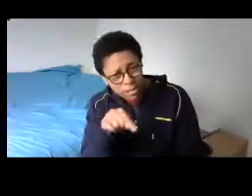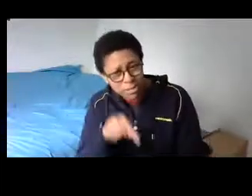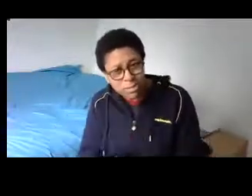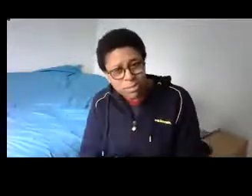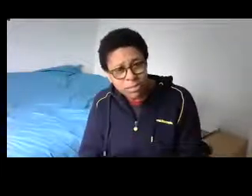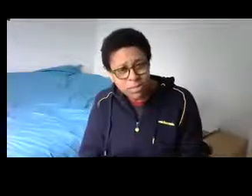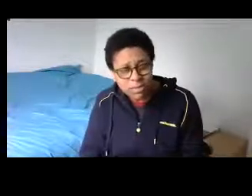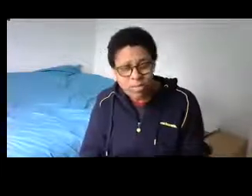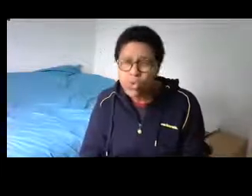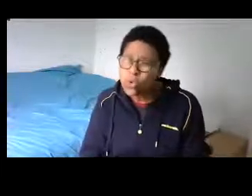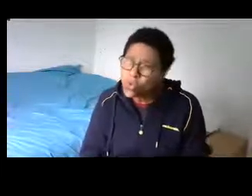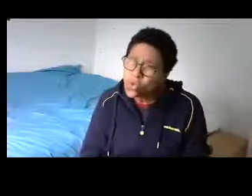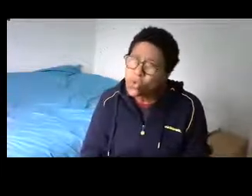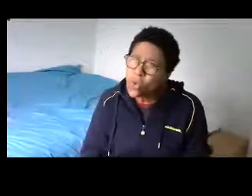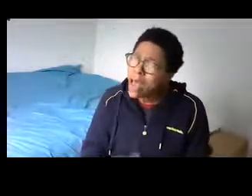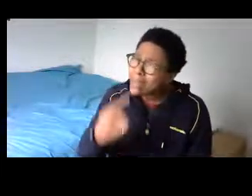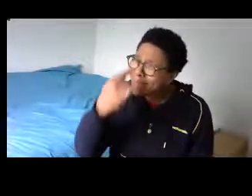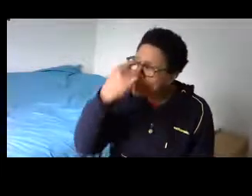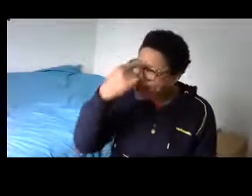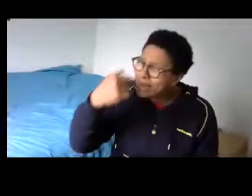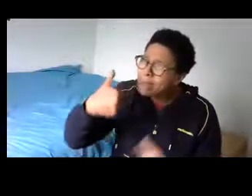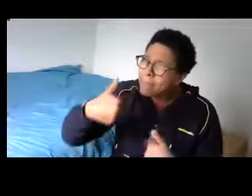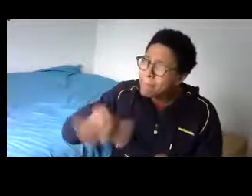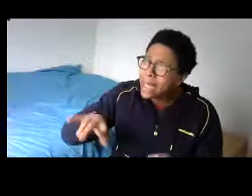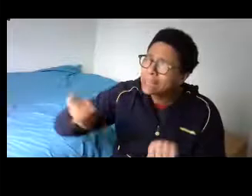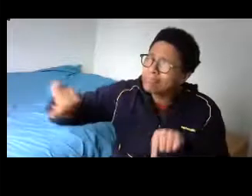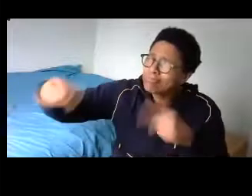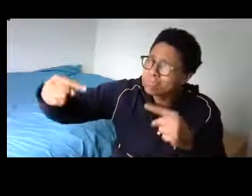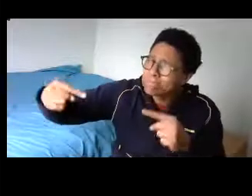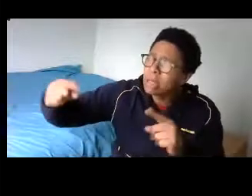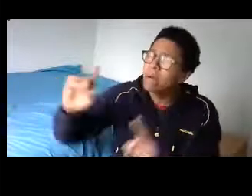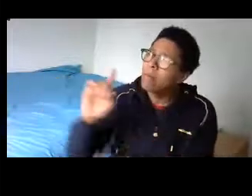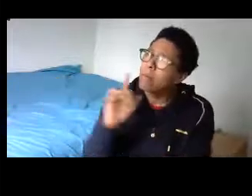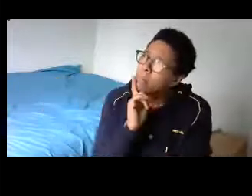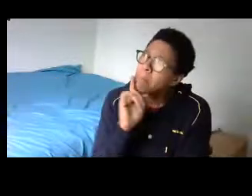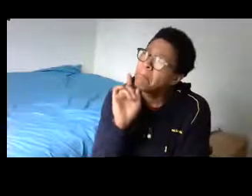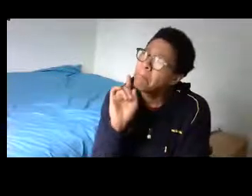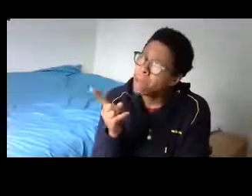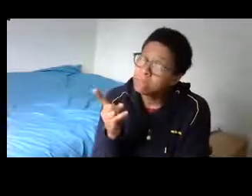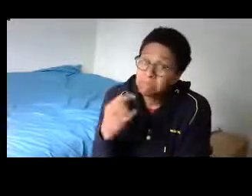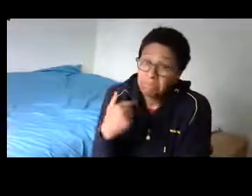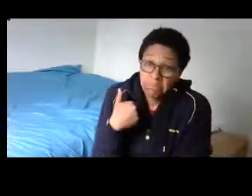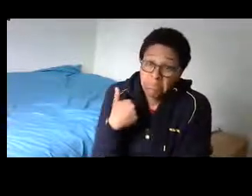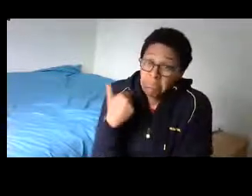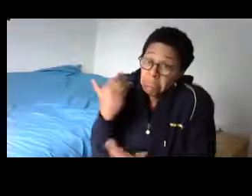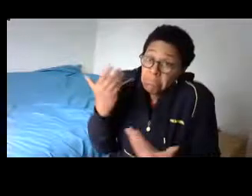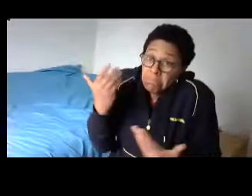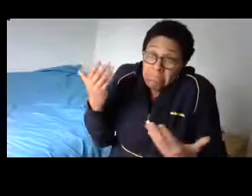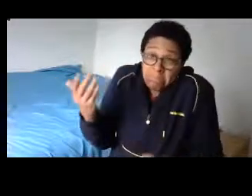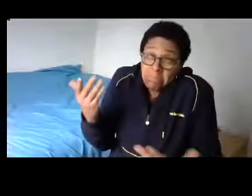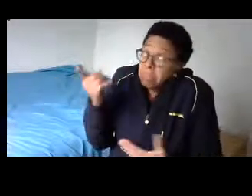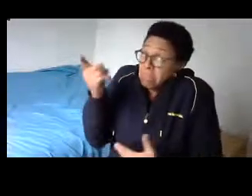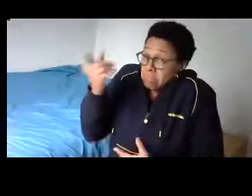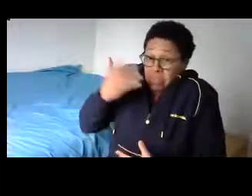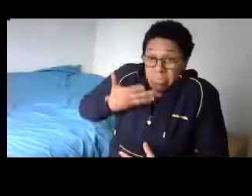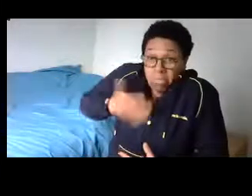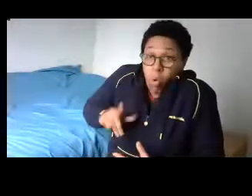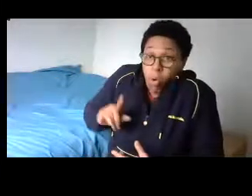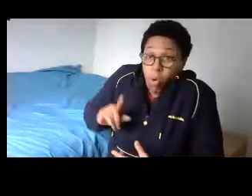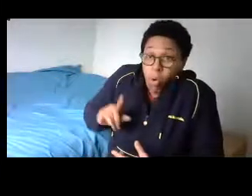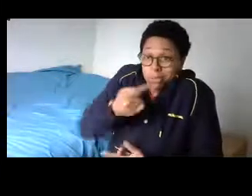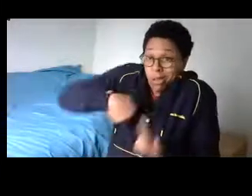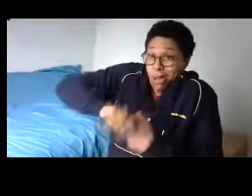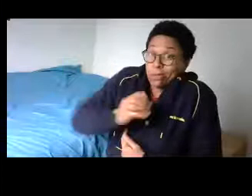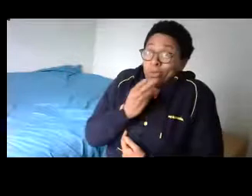I think it has occasionally, but for some reason they just want to keep